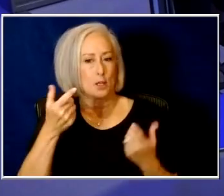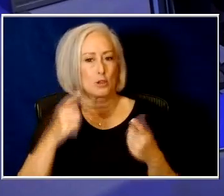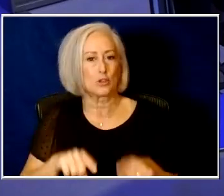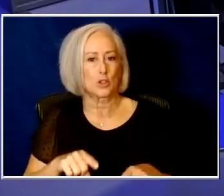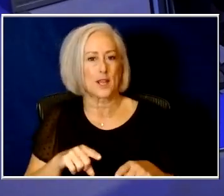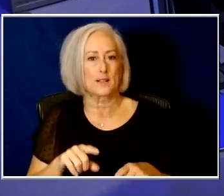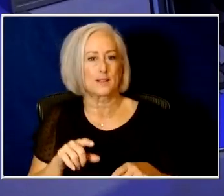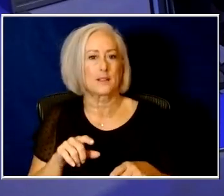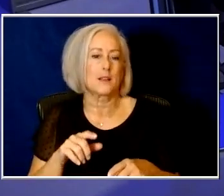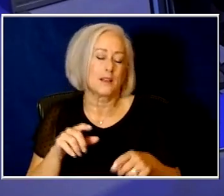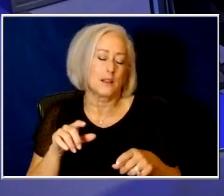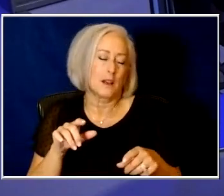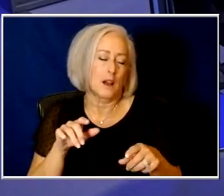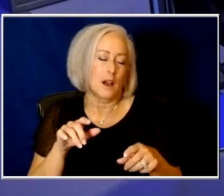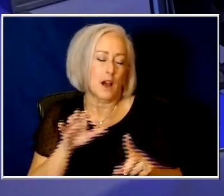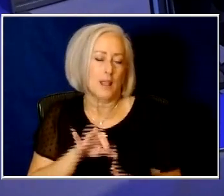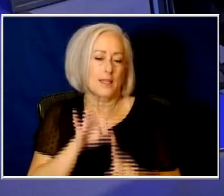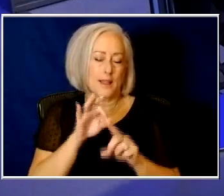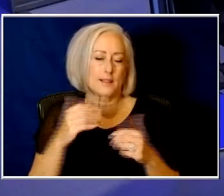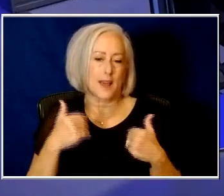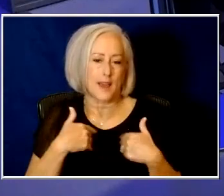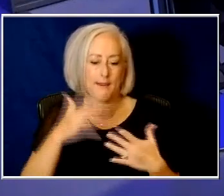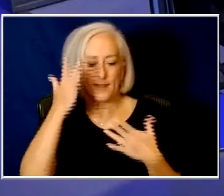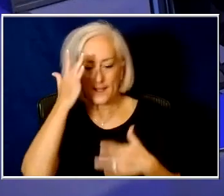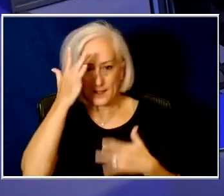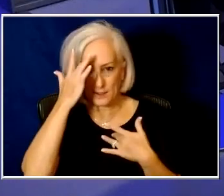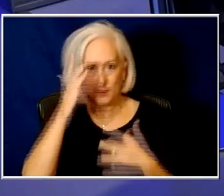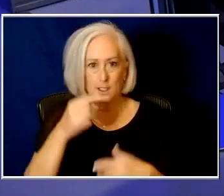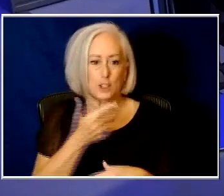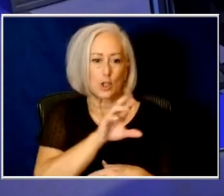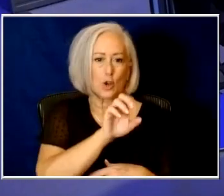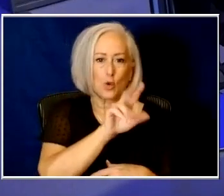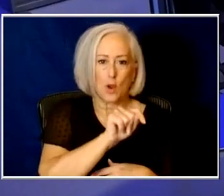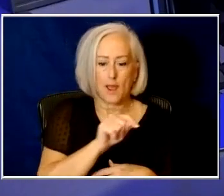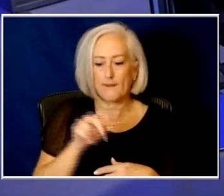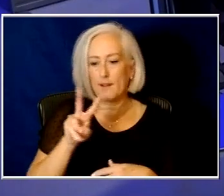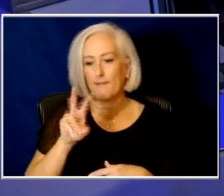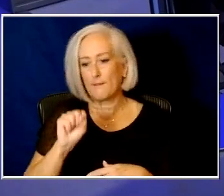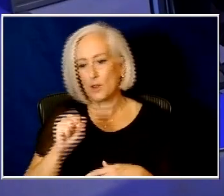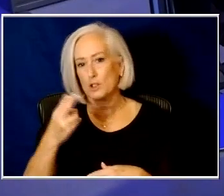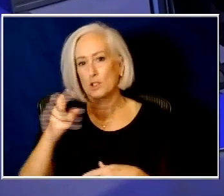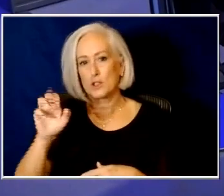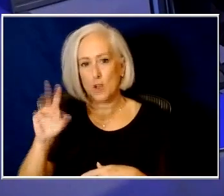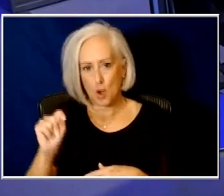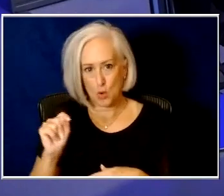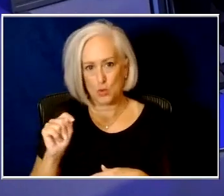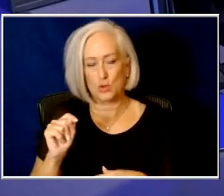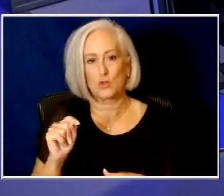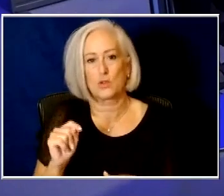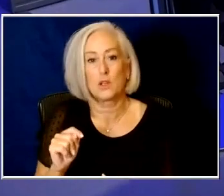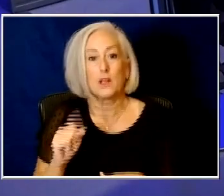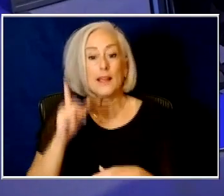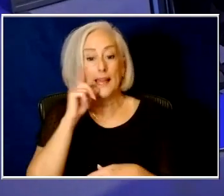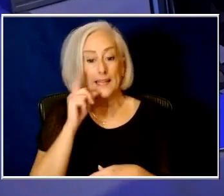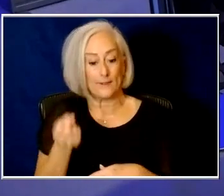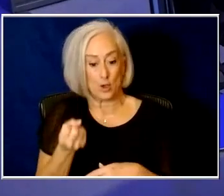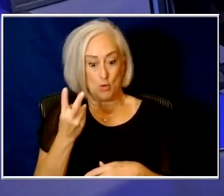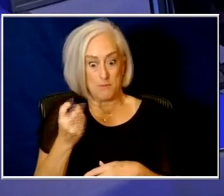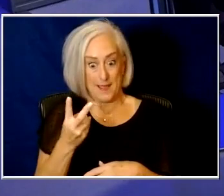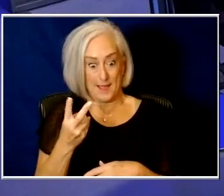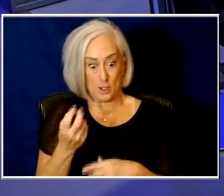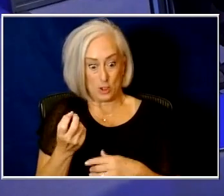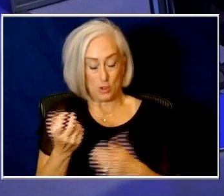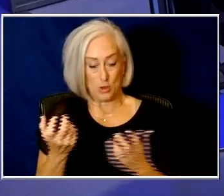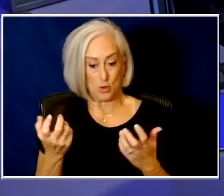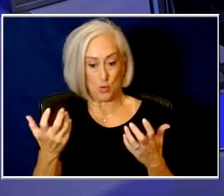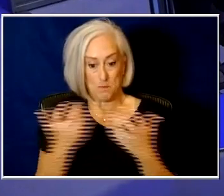so when that happens, even if you match those 12 spots, it doesn't mean you're not going to have graft versus host. No, it doesn't mean you're not going to have,